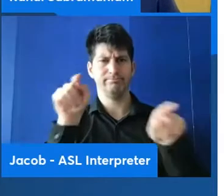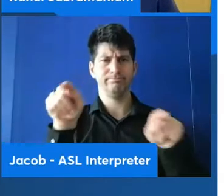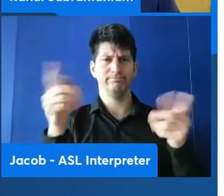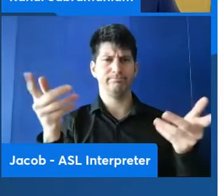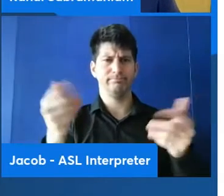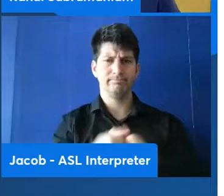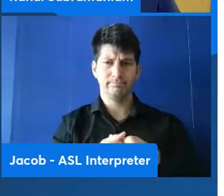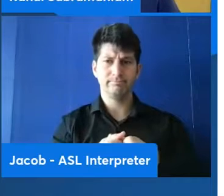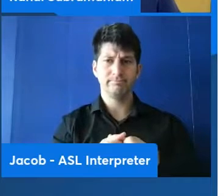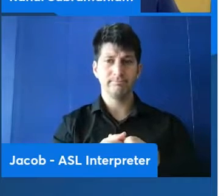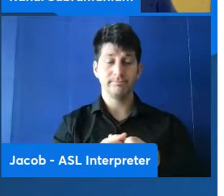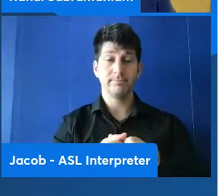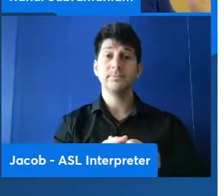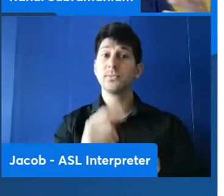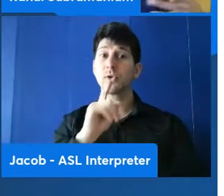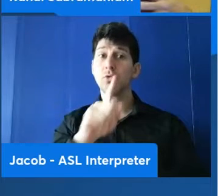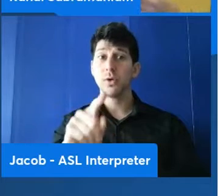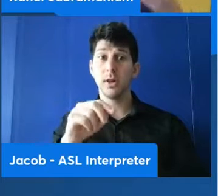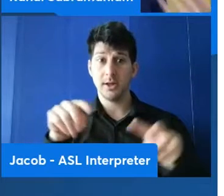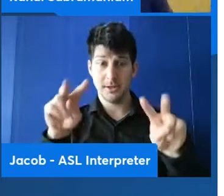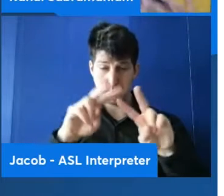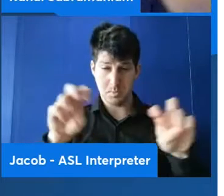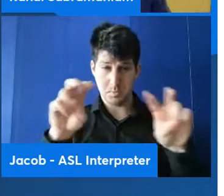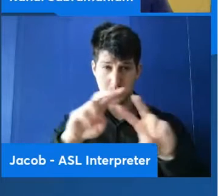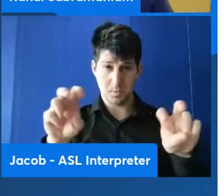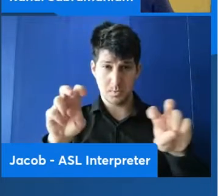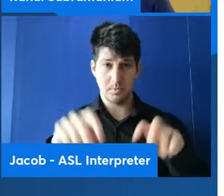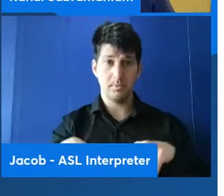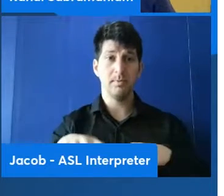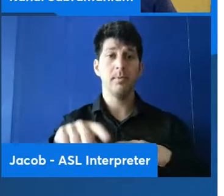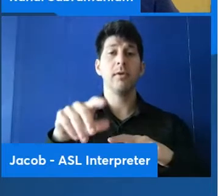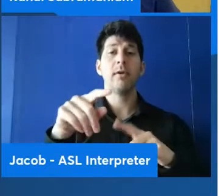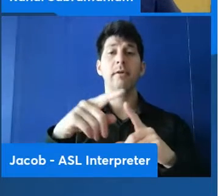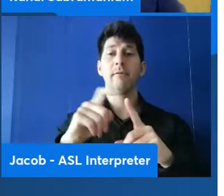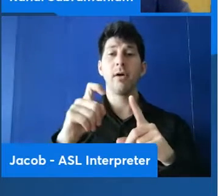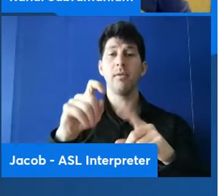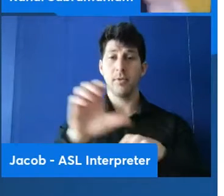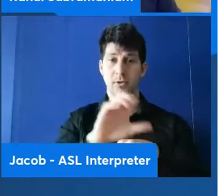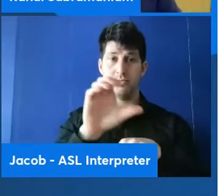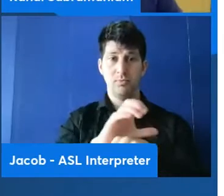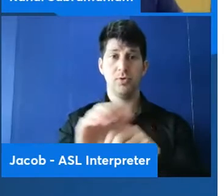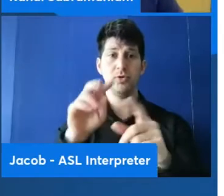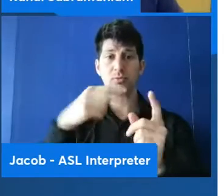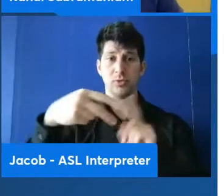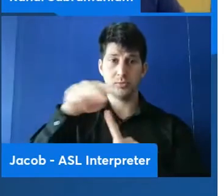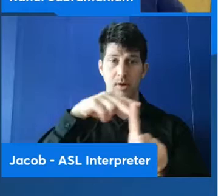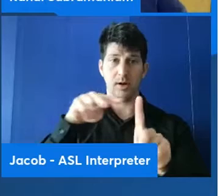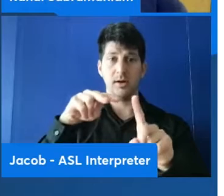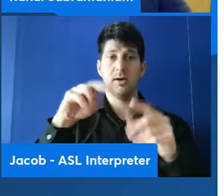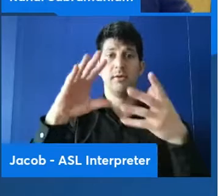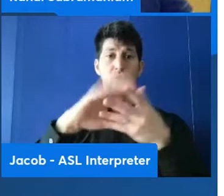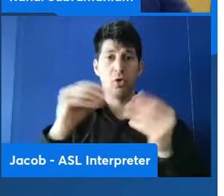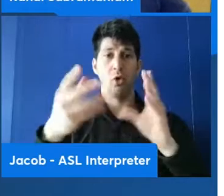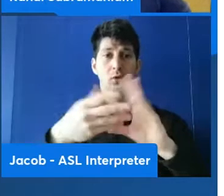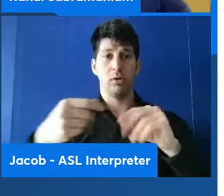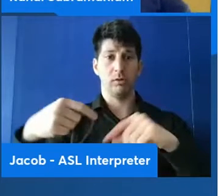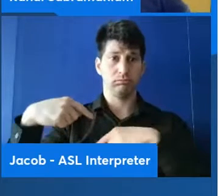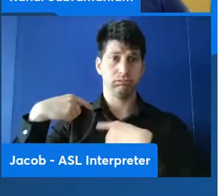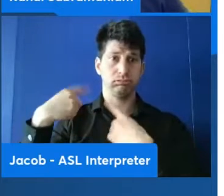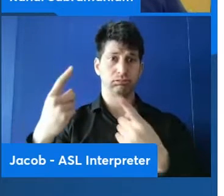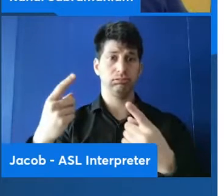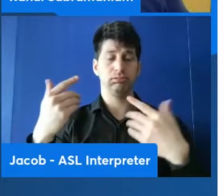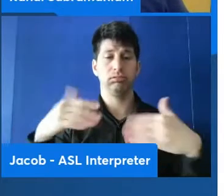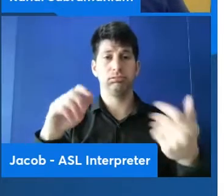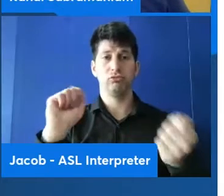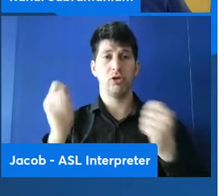Yeah, so if you really look at it from a server compute standpoint, and this story has changed so dramatically, you